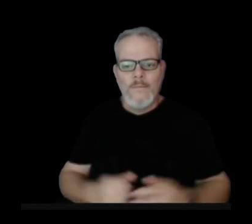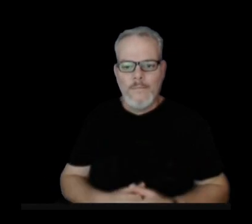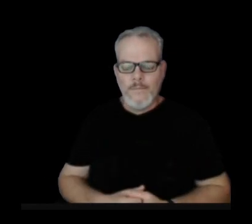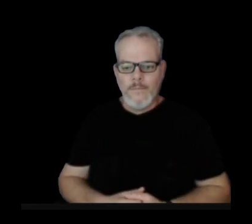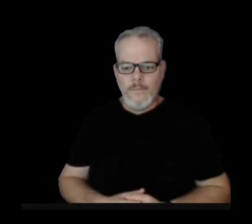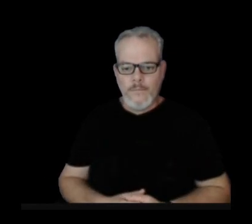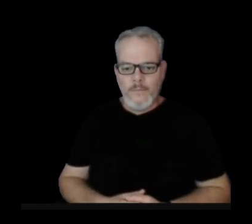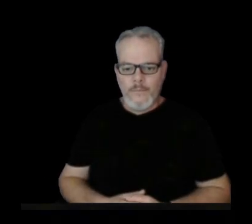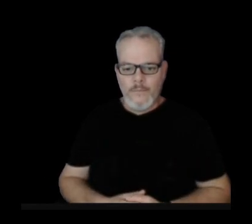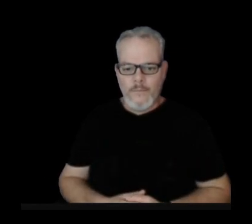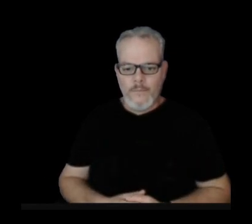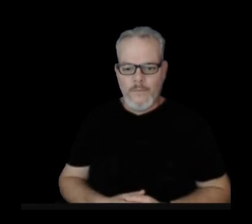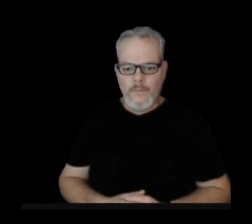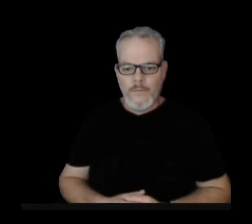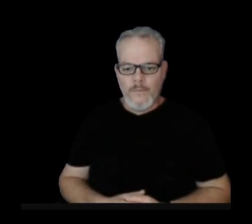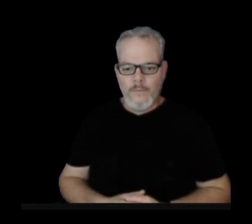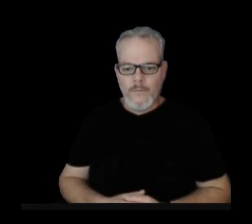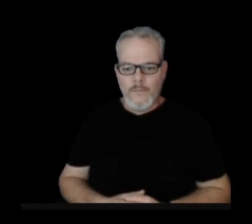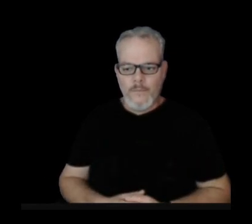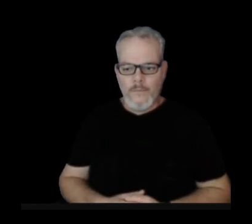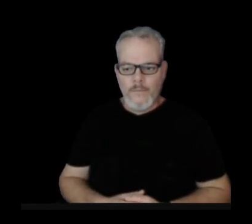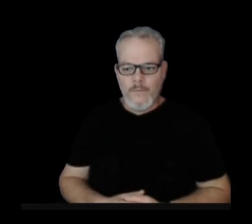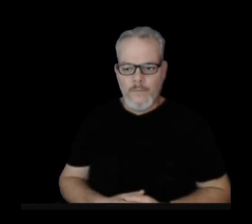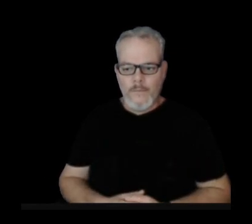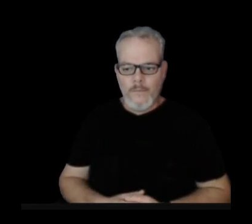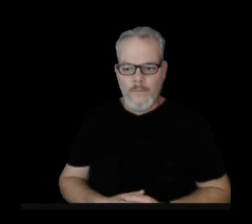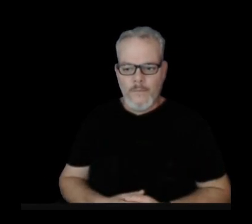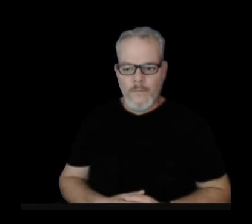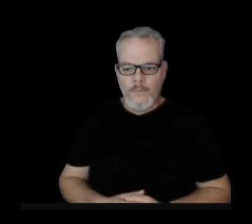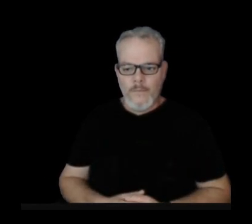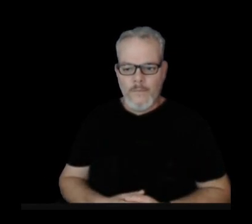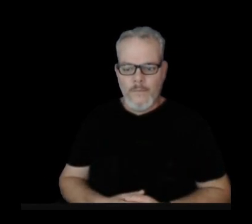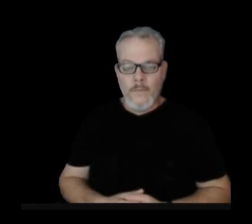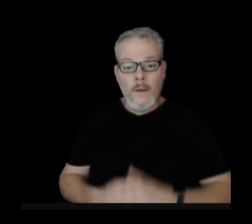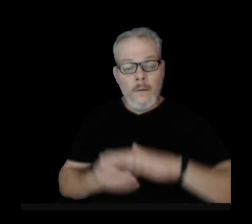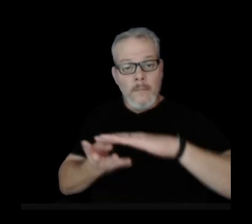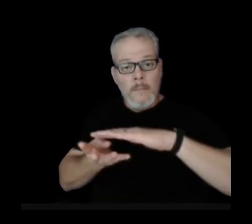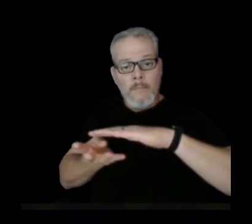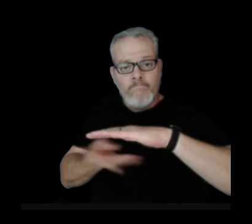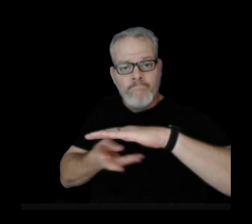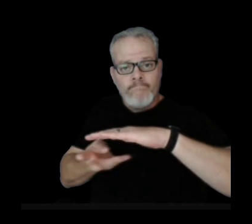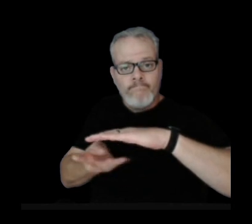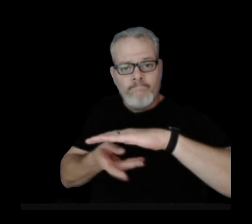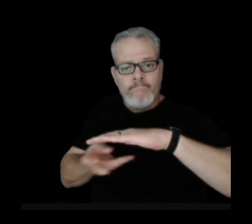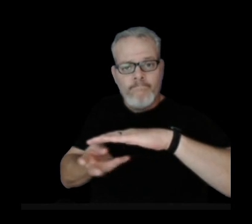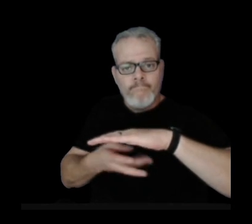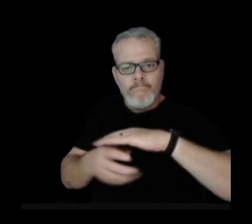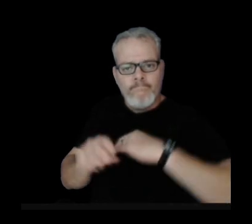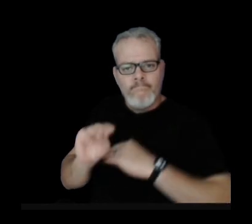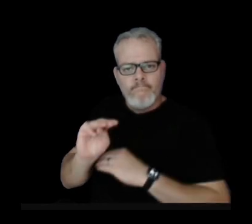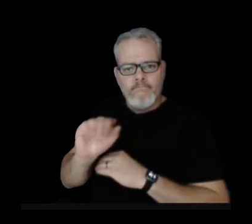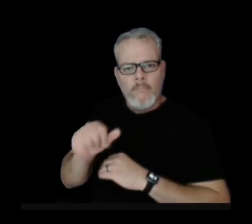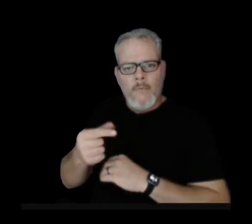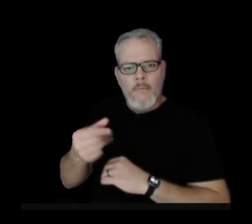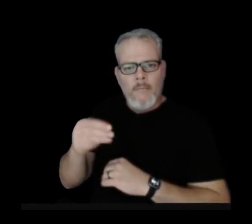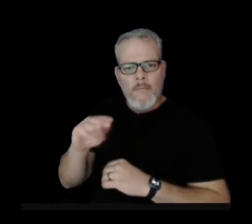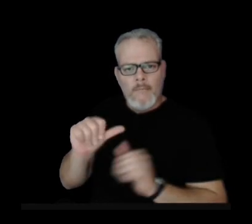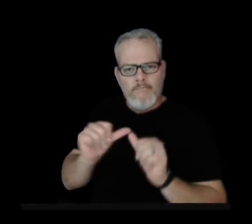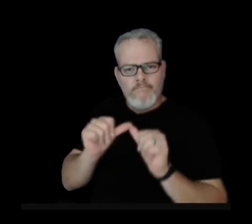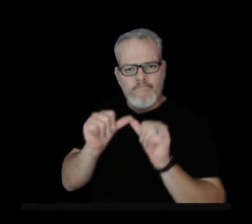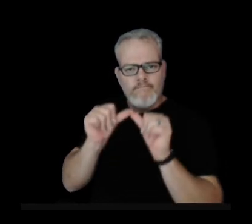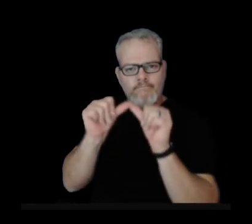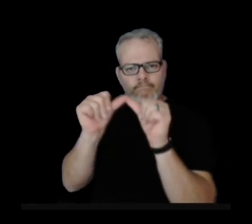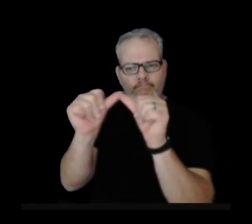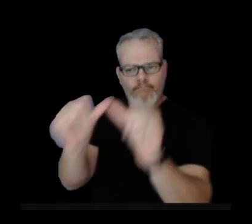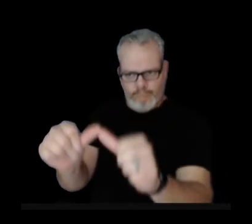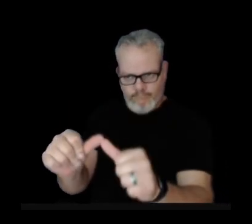So magma continues to feed into the volcano underground, as evidenced by the ground tilt. So let's bring that